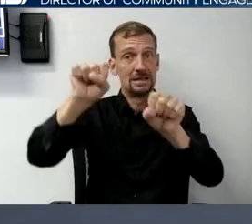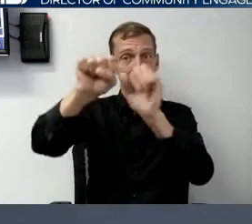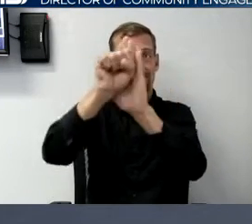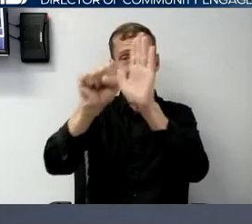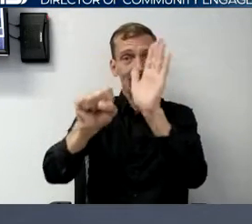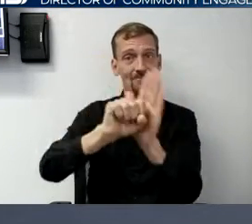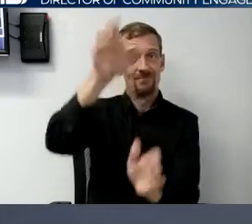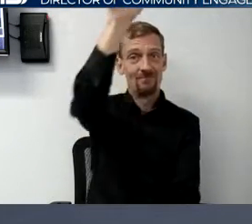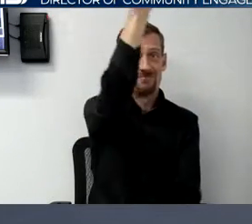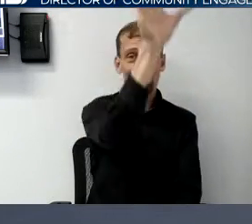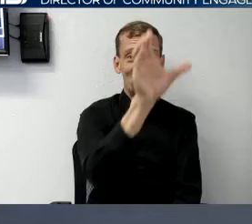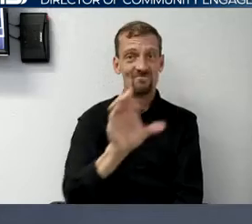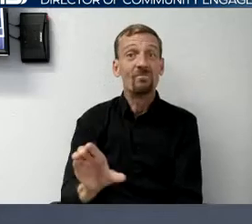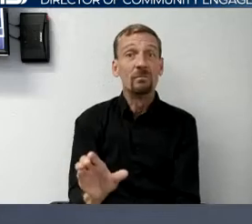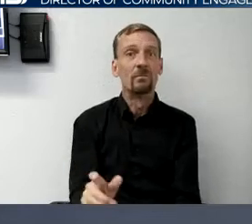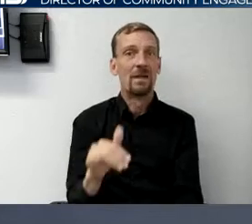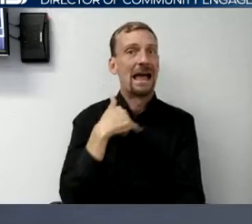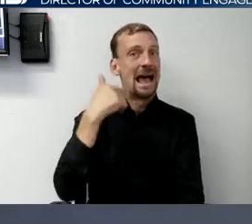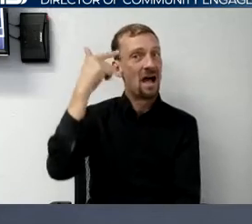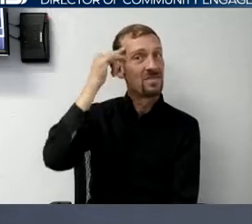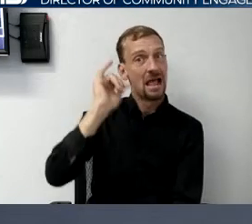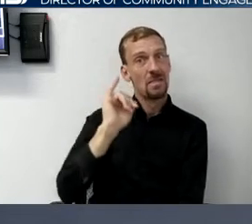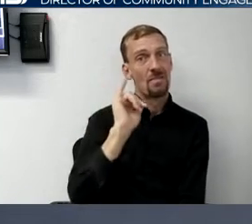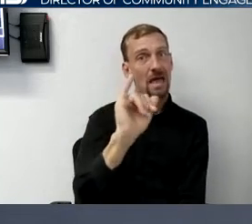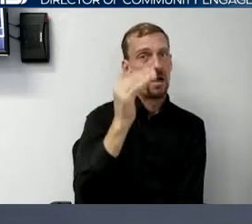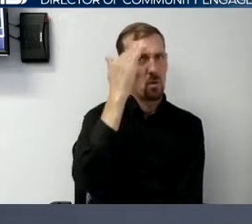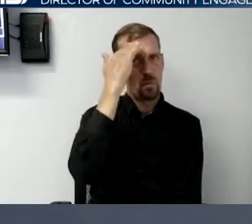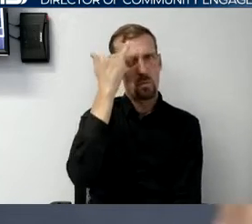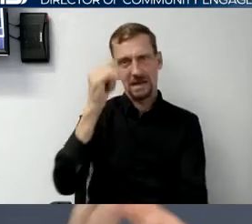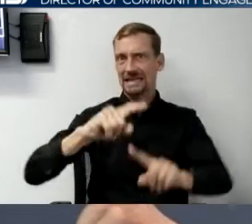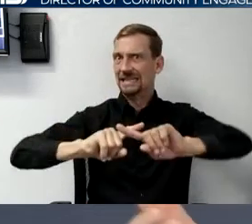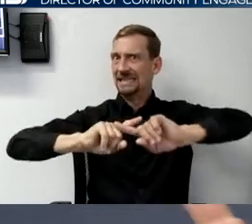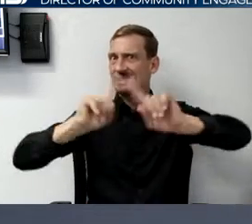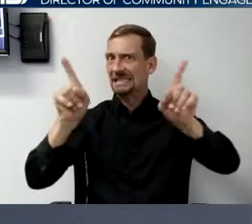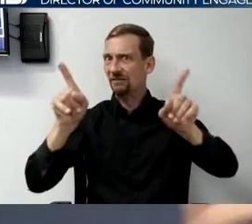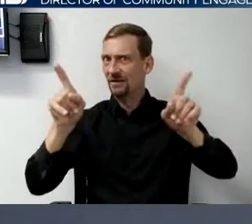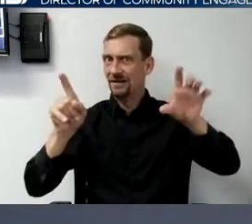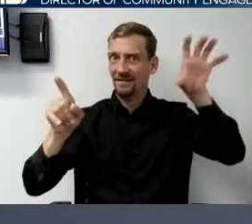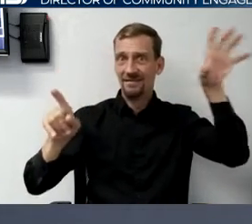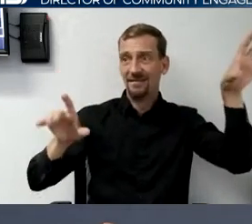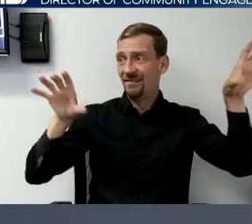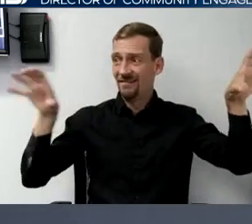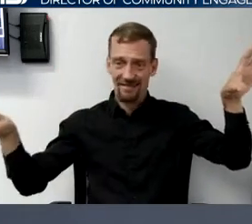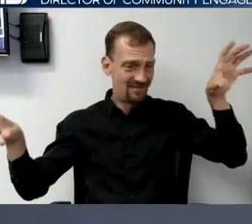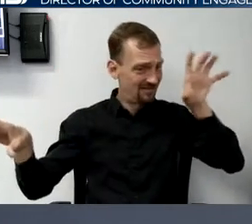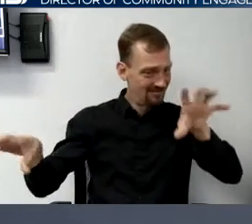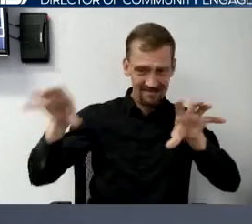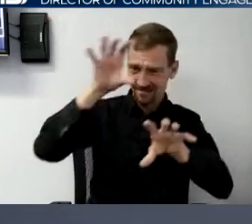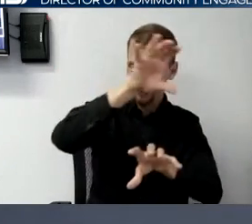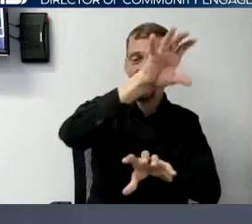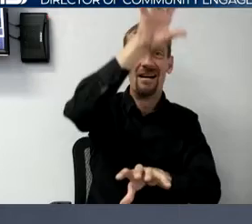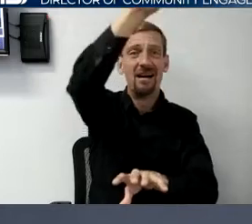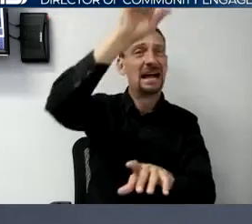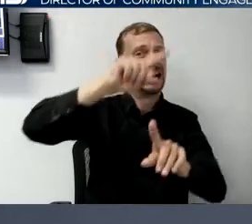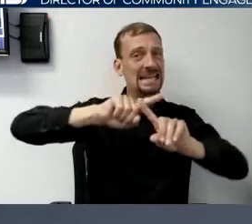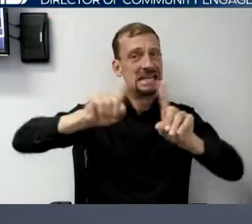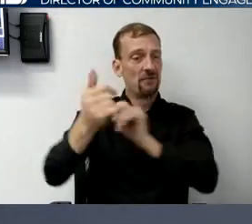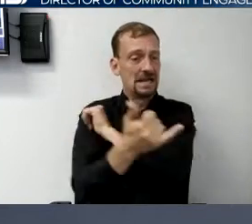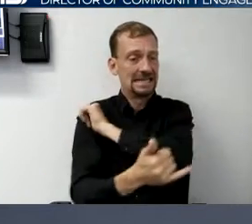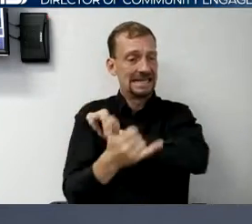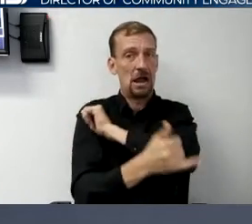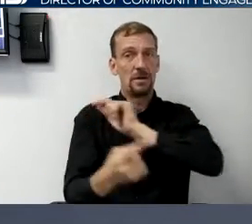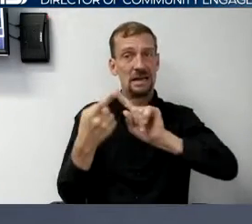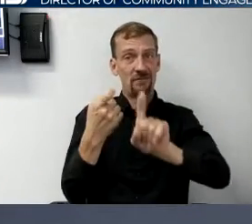one reason why there's a different positivity rate from one area, a county in particular like us, versus